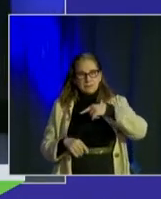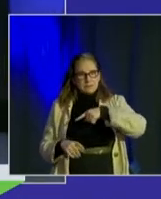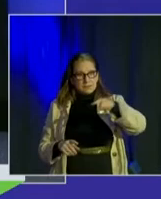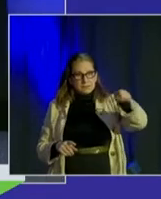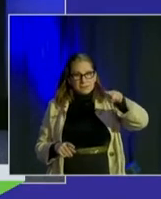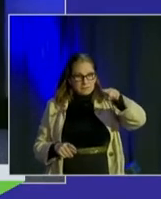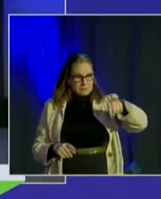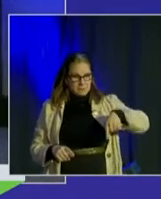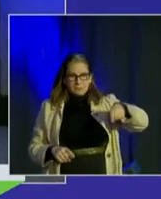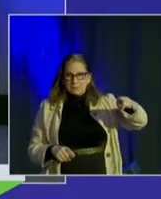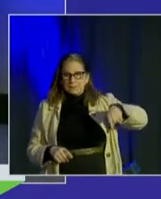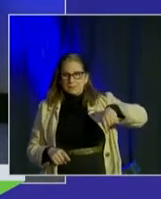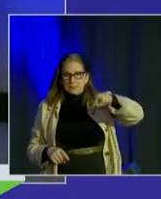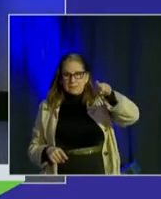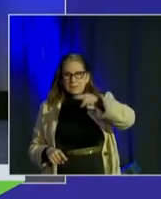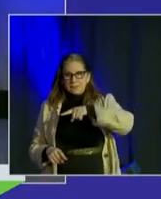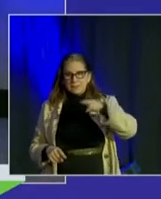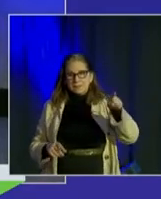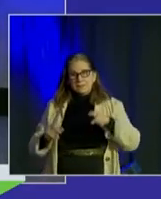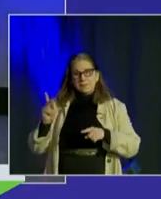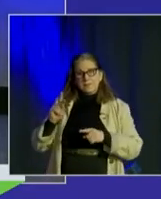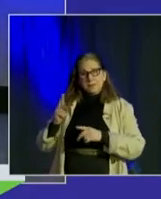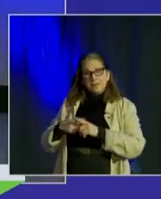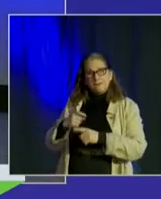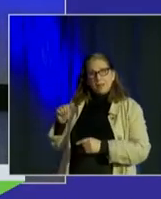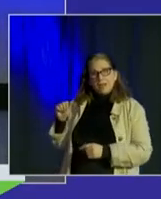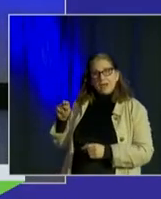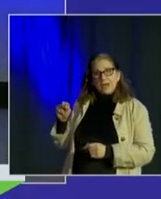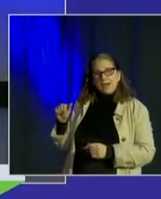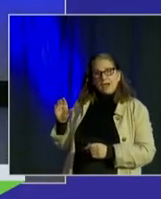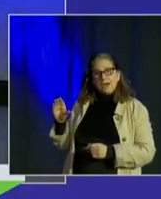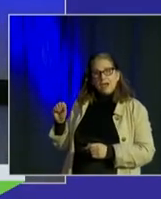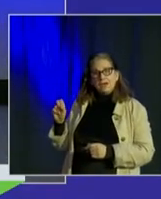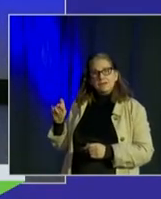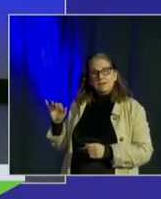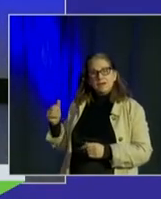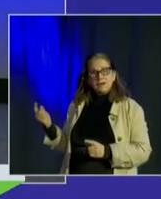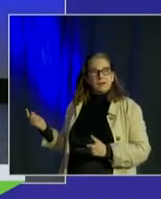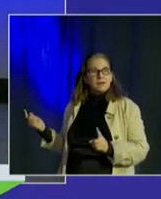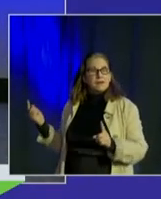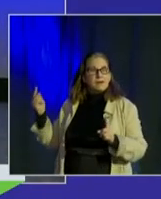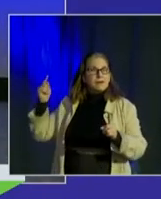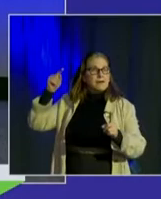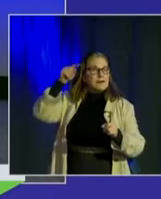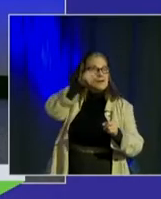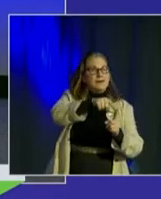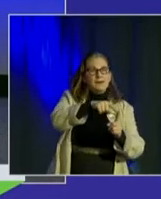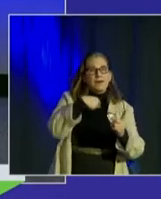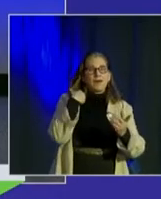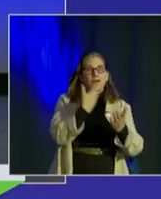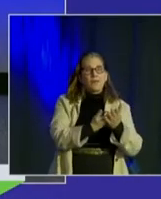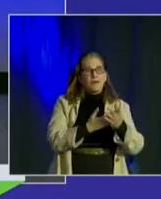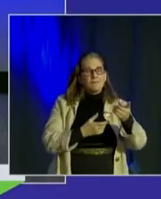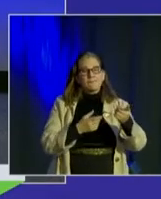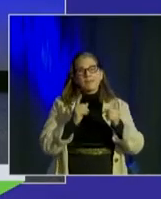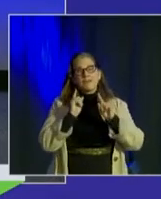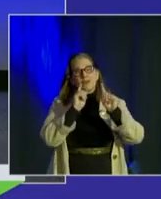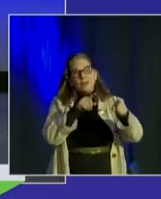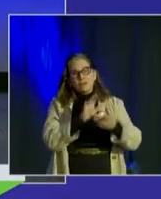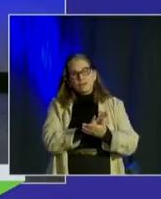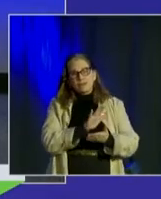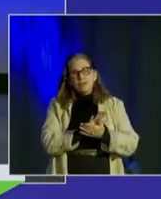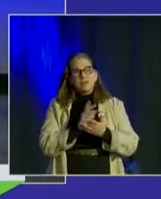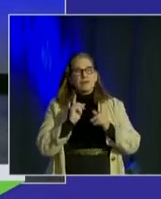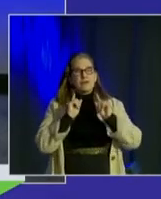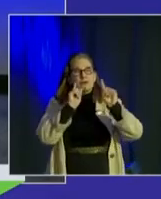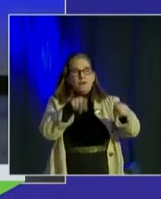they need to get cross town to schools and employment and so on in the